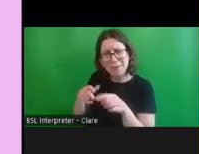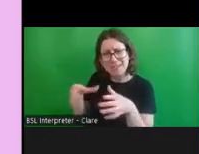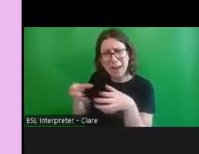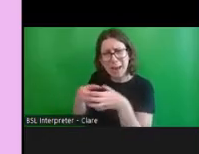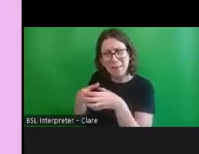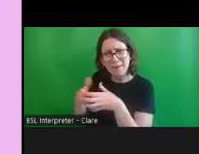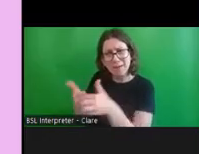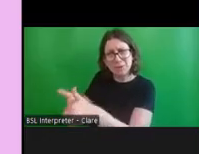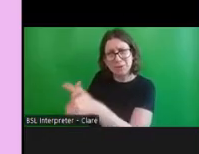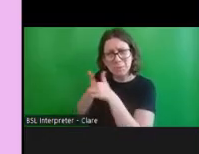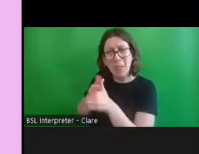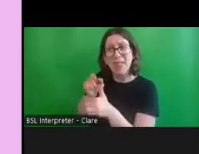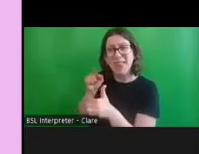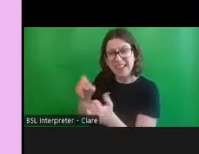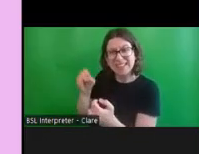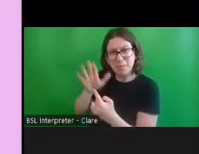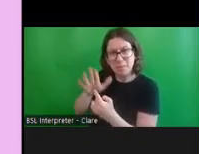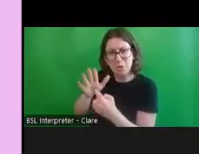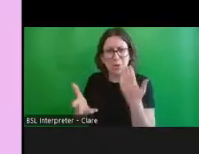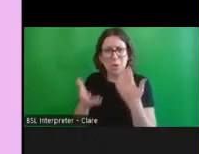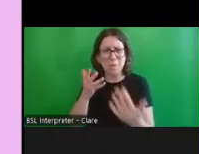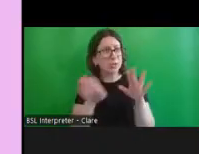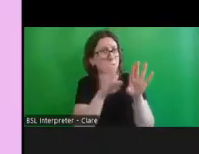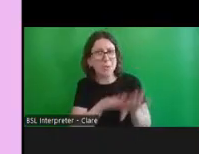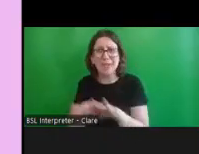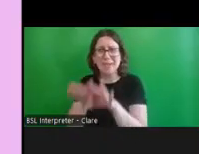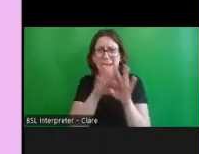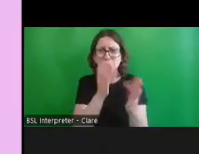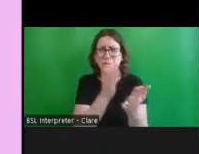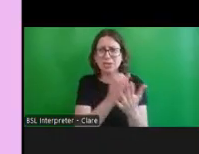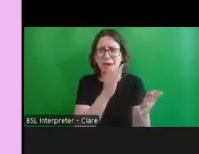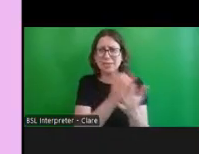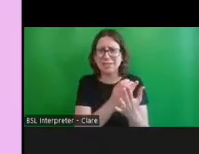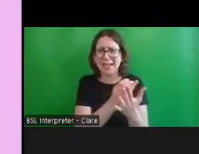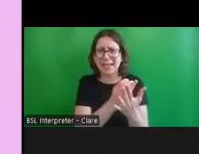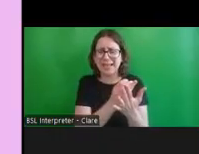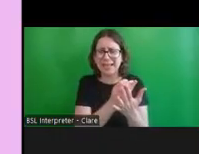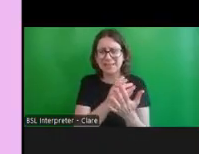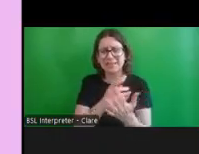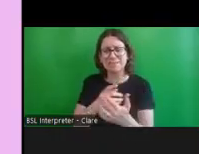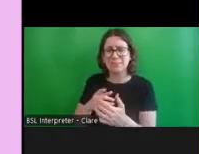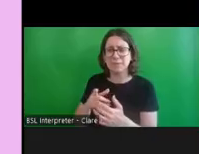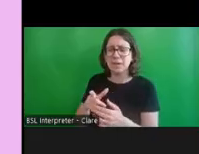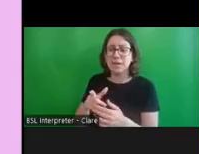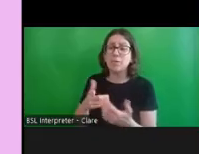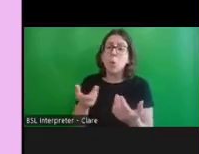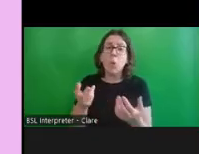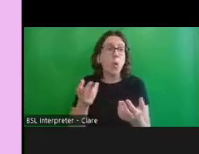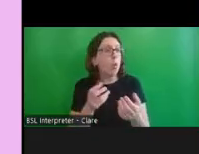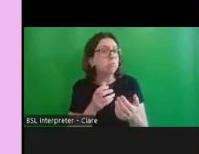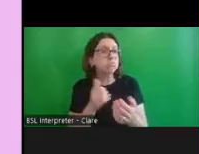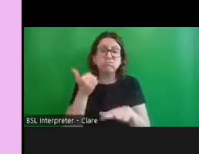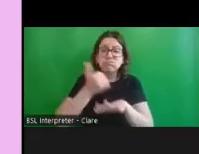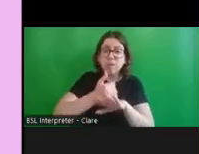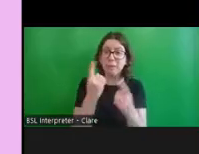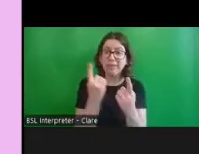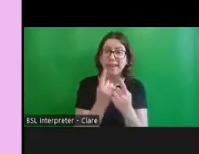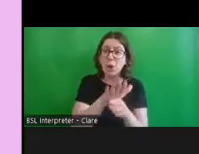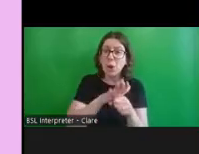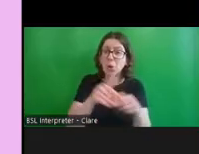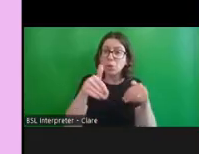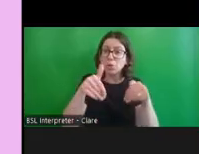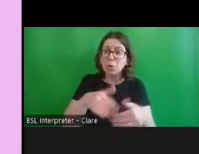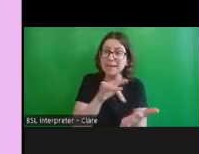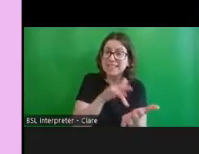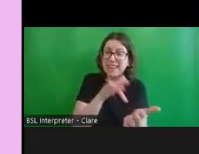than a national charity or organisation. Putting things into the local shopping centre where families going matter more.